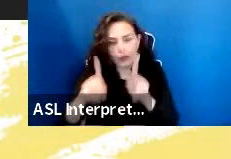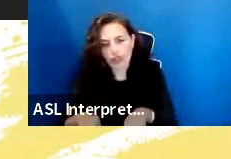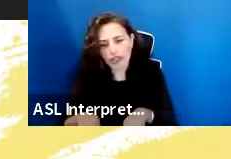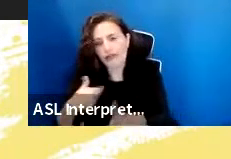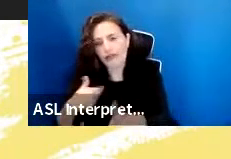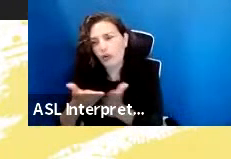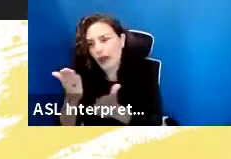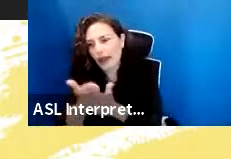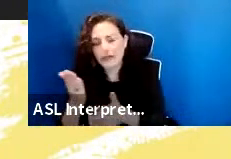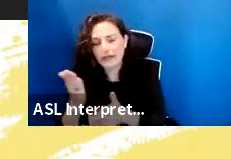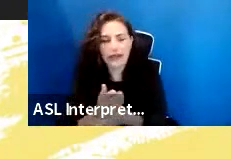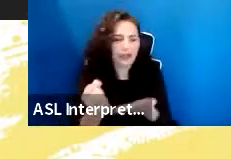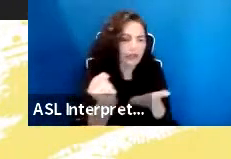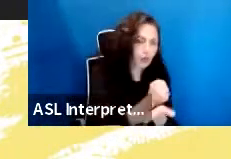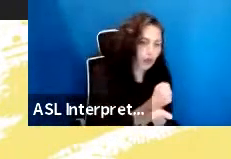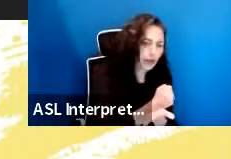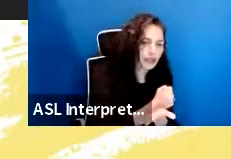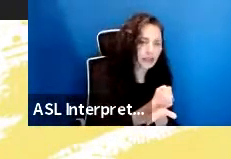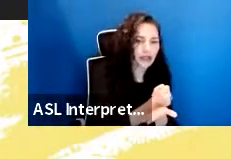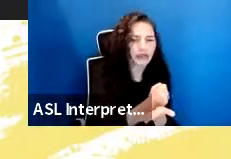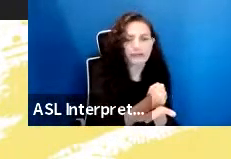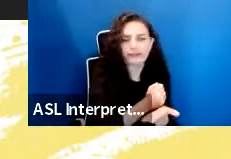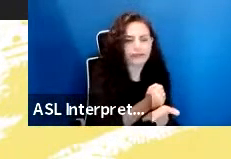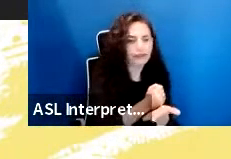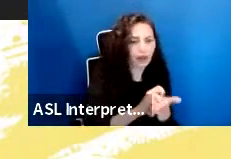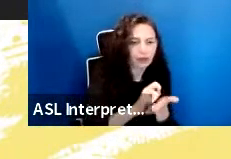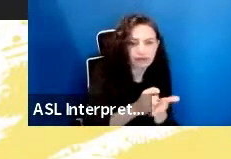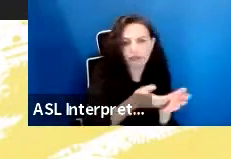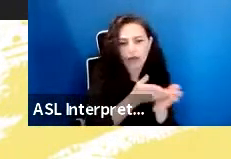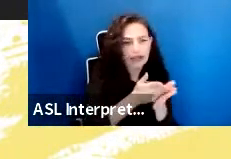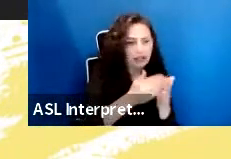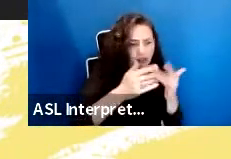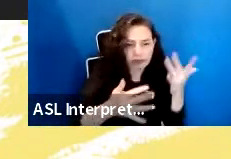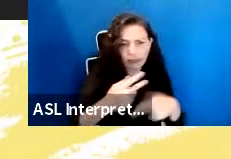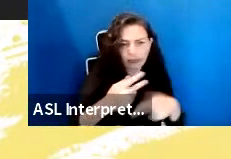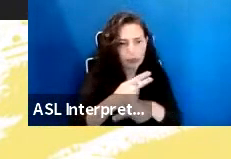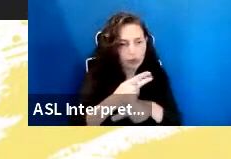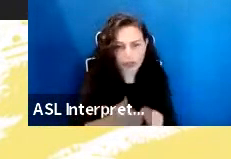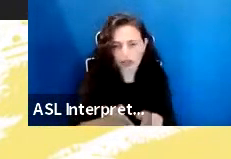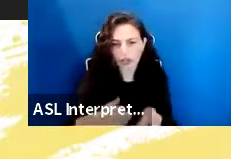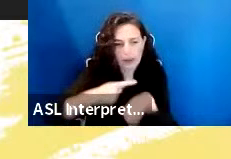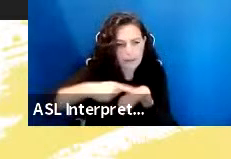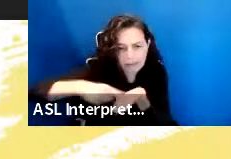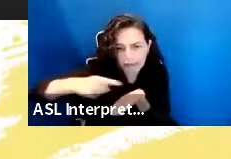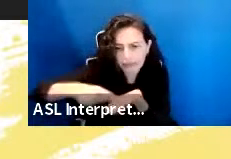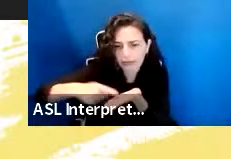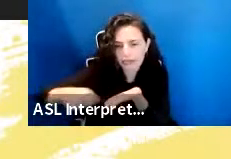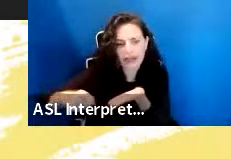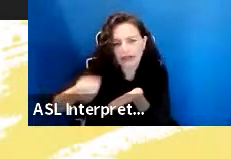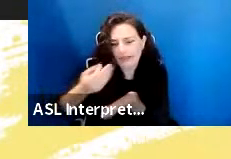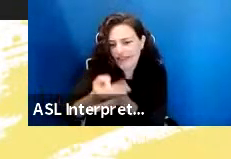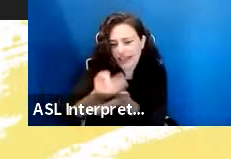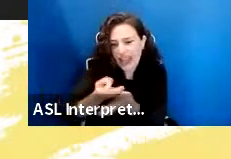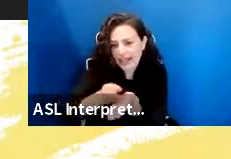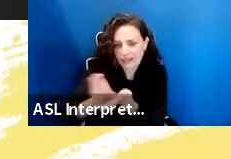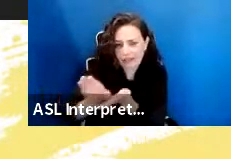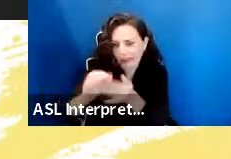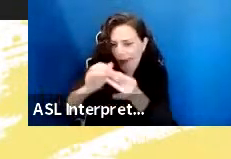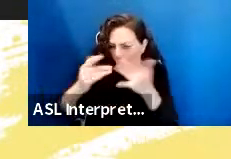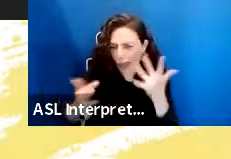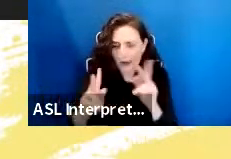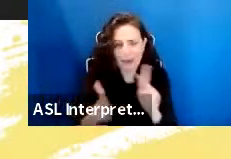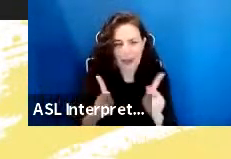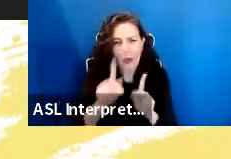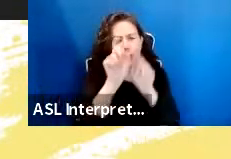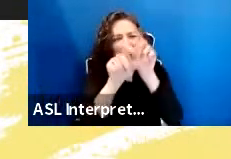financier who's financing your film. So we're going to take a look at that paperwork, and we're going to ask you for some additional